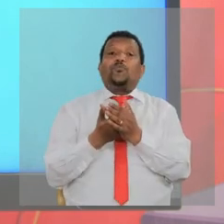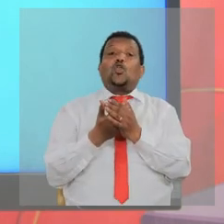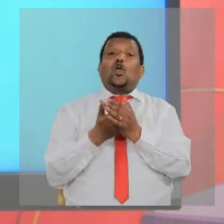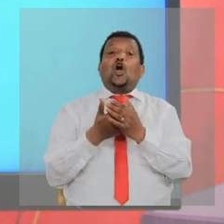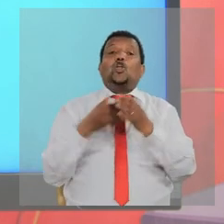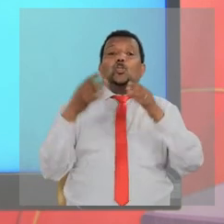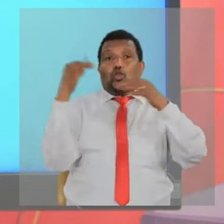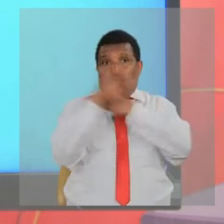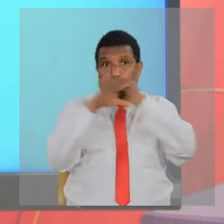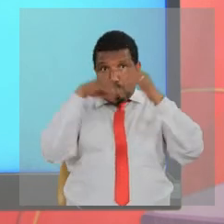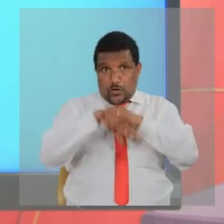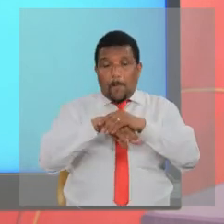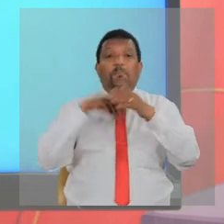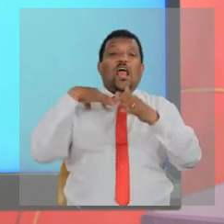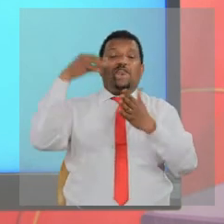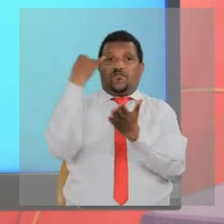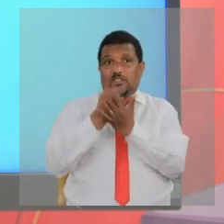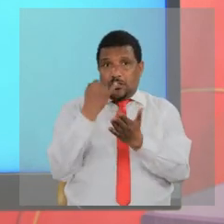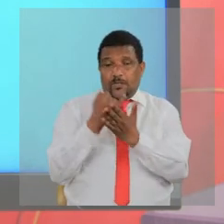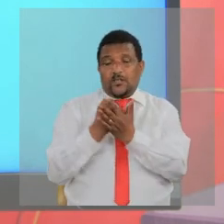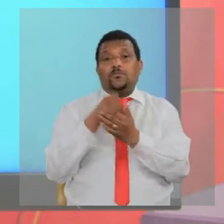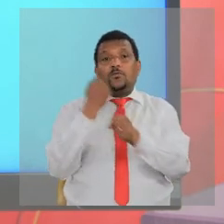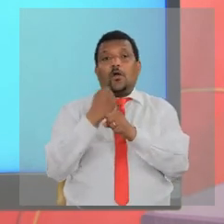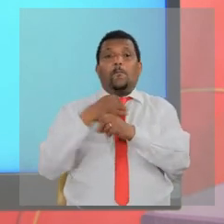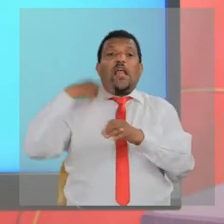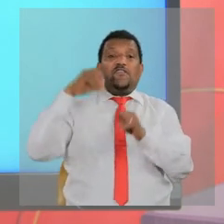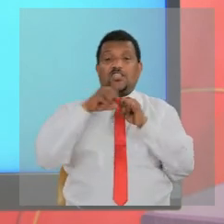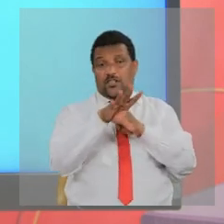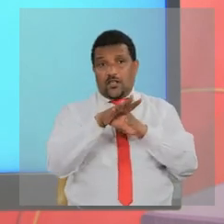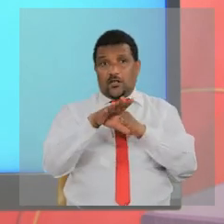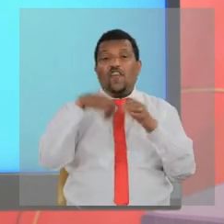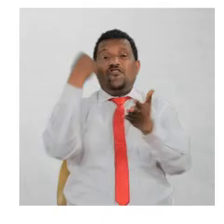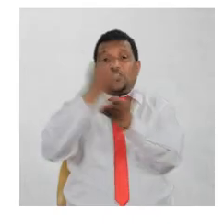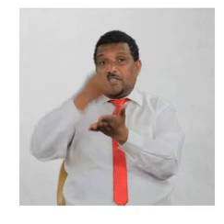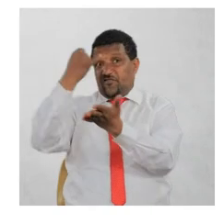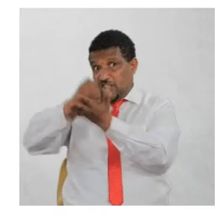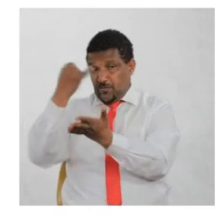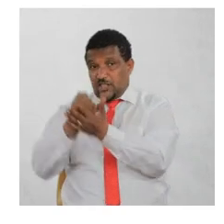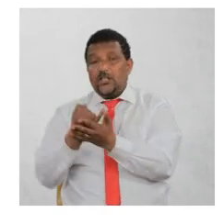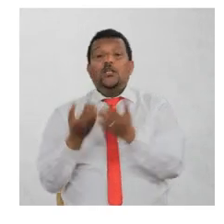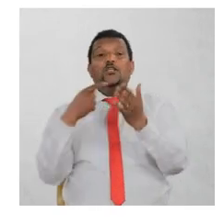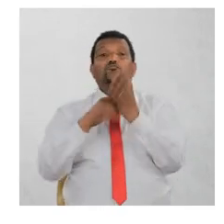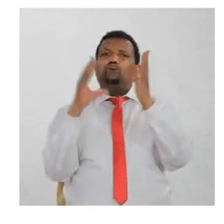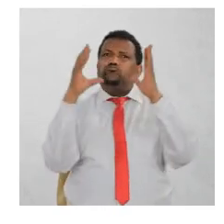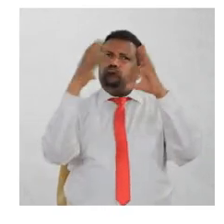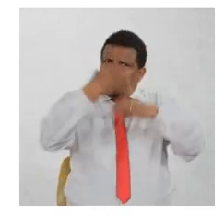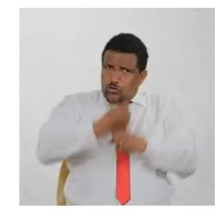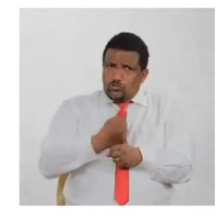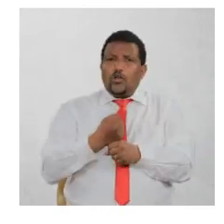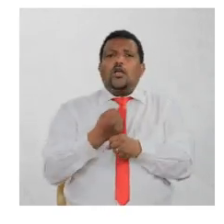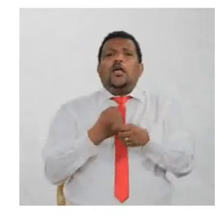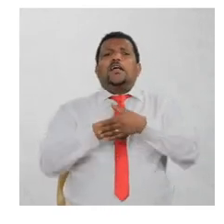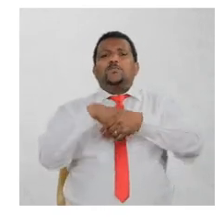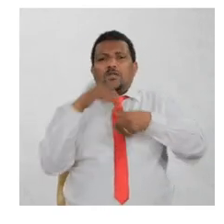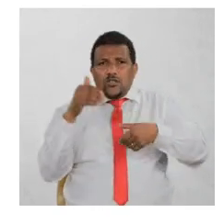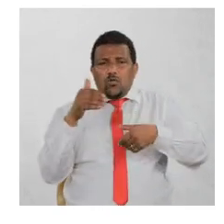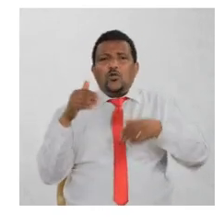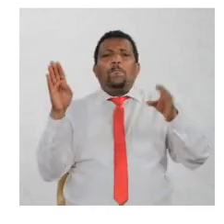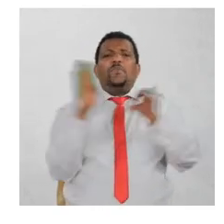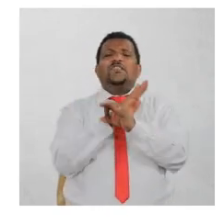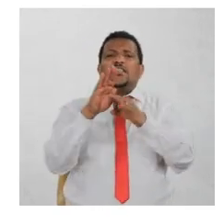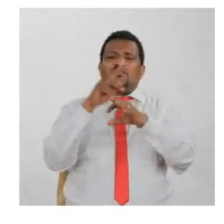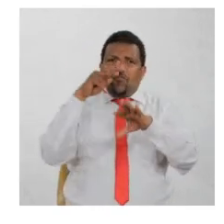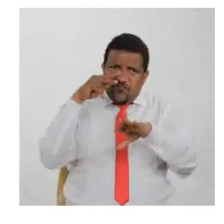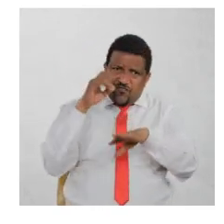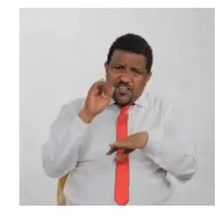investment. This is an investment made by the private sector, and again, it constitutes expenditures made on business